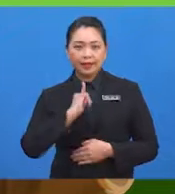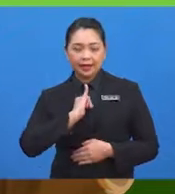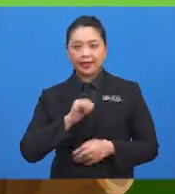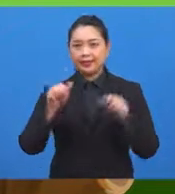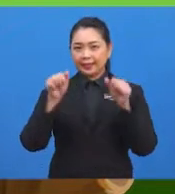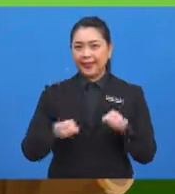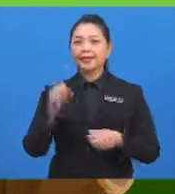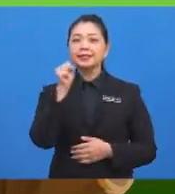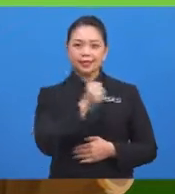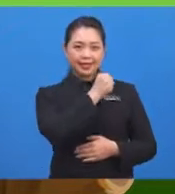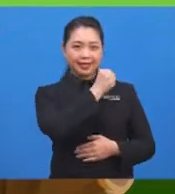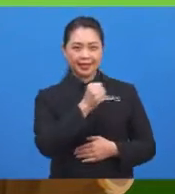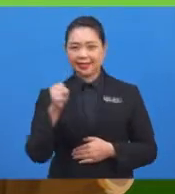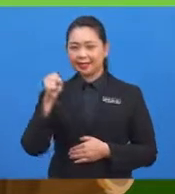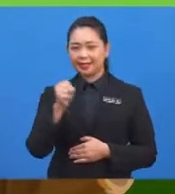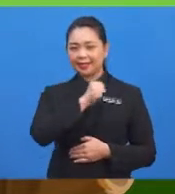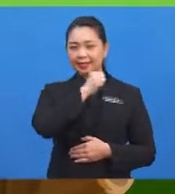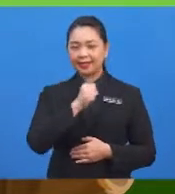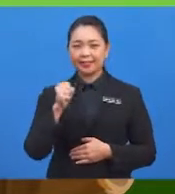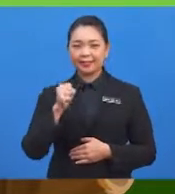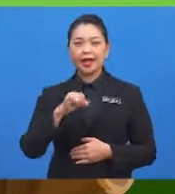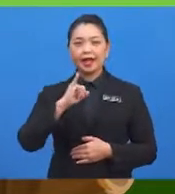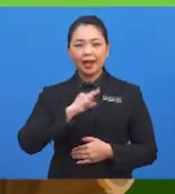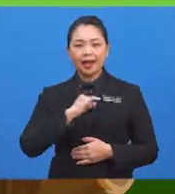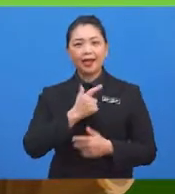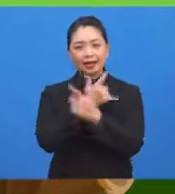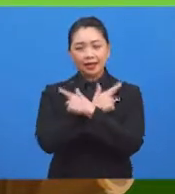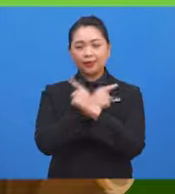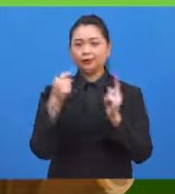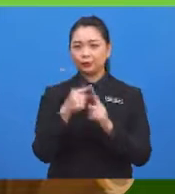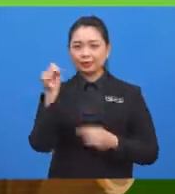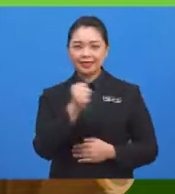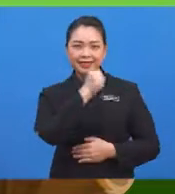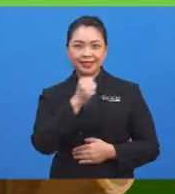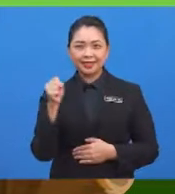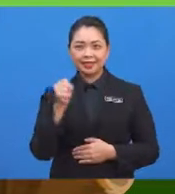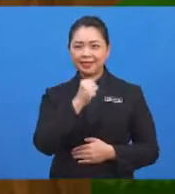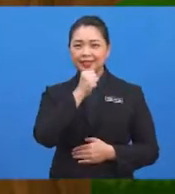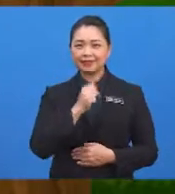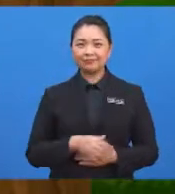I can sing. I love to sing.